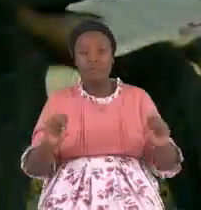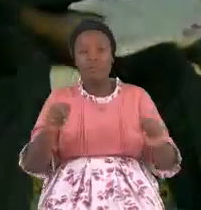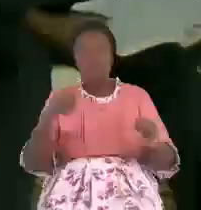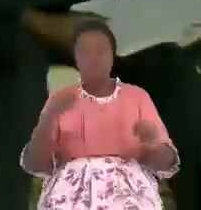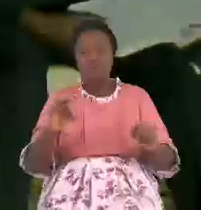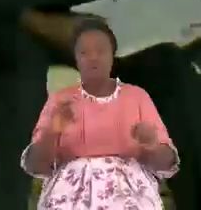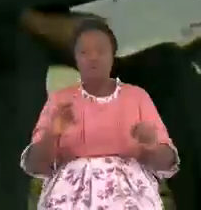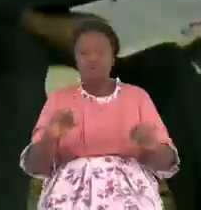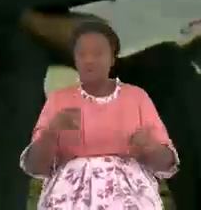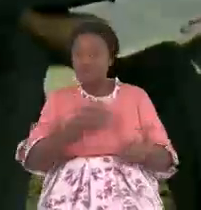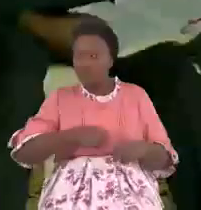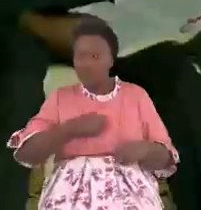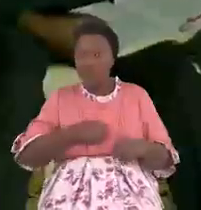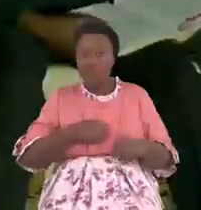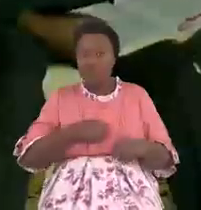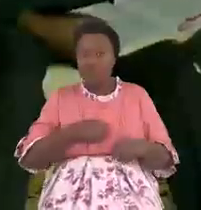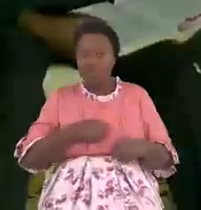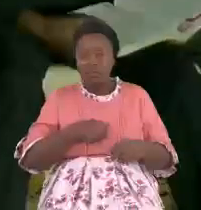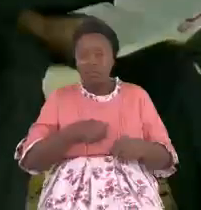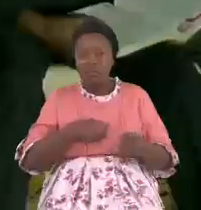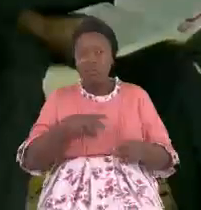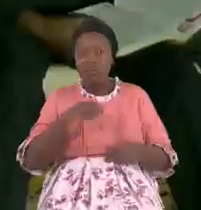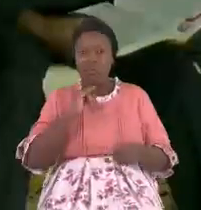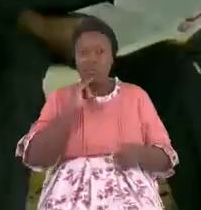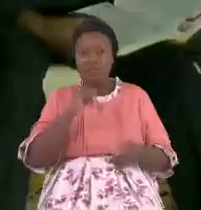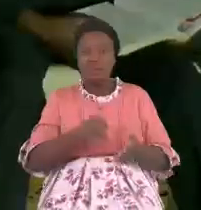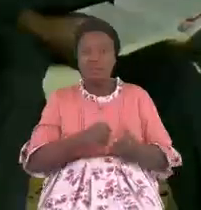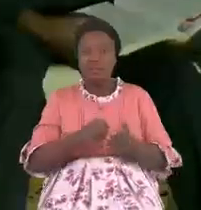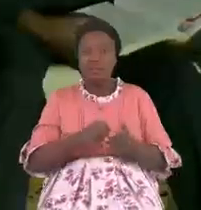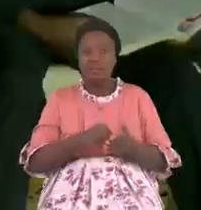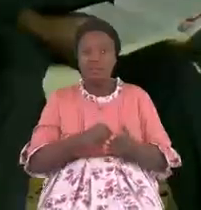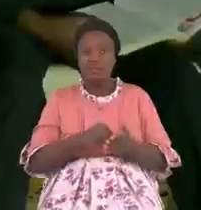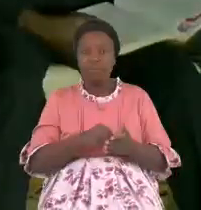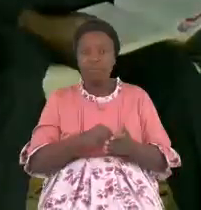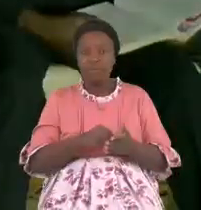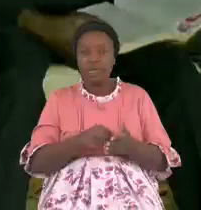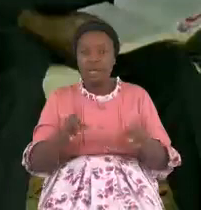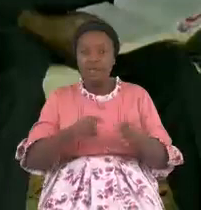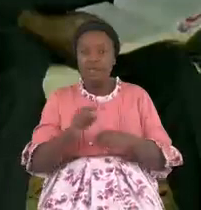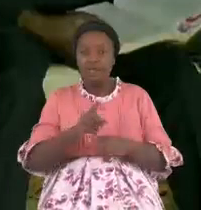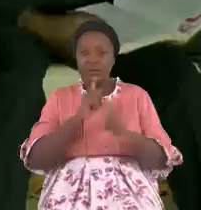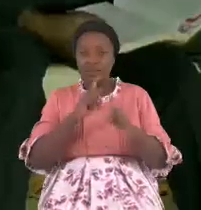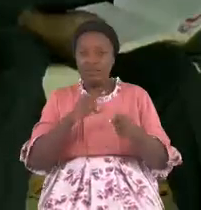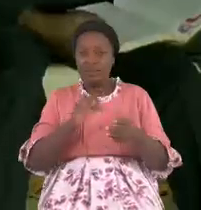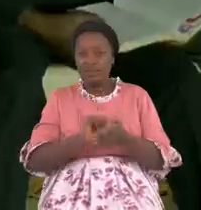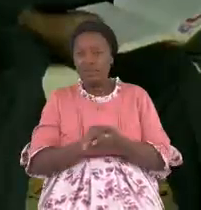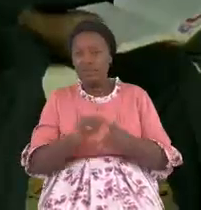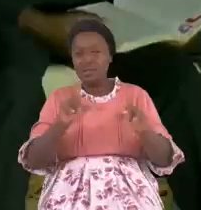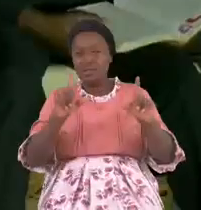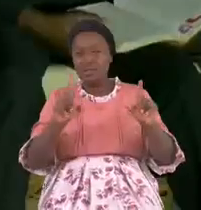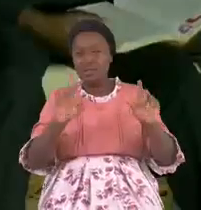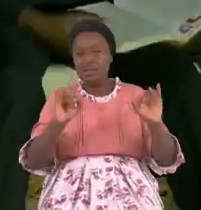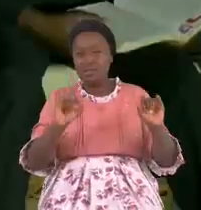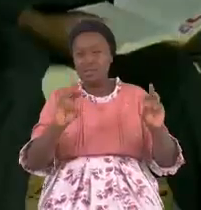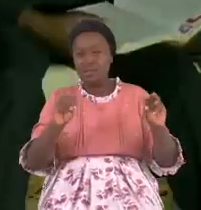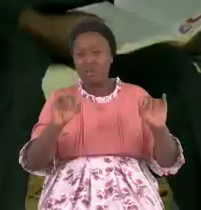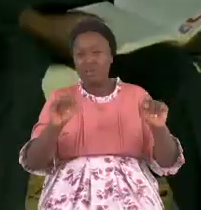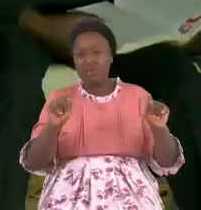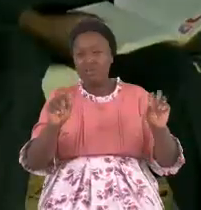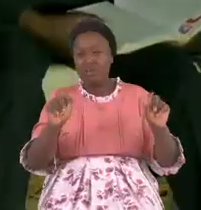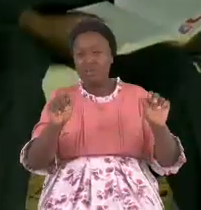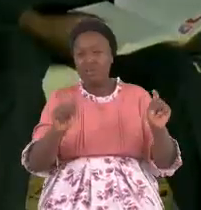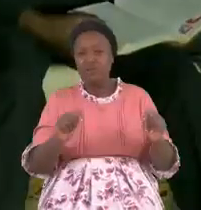that invitation great will be the miracle power of the lord